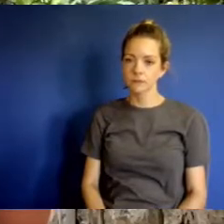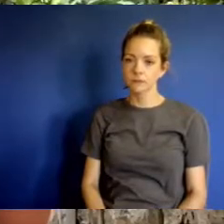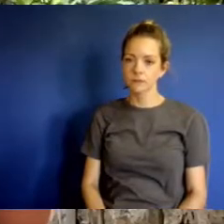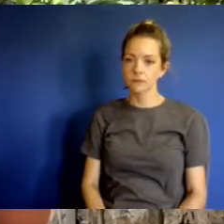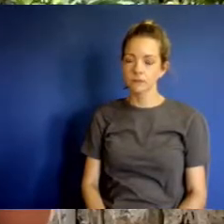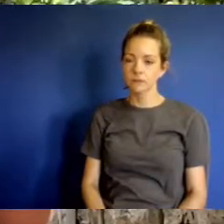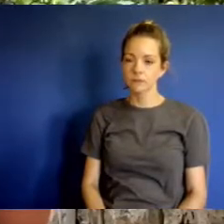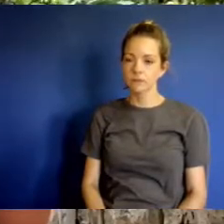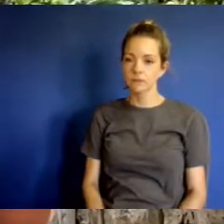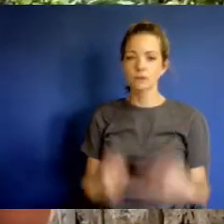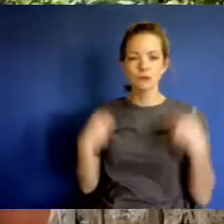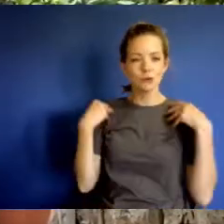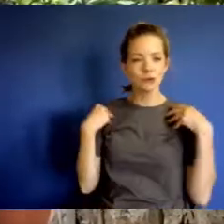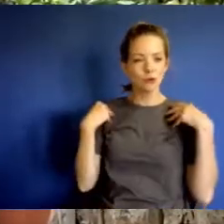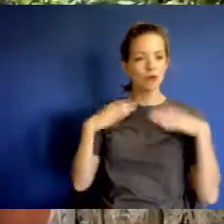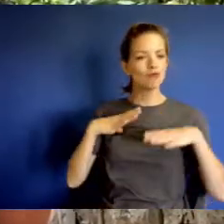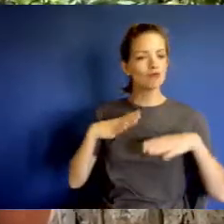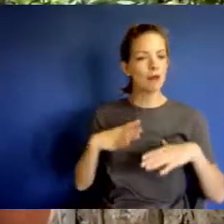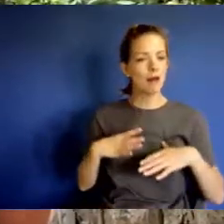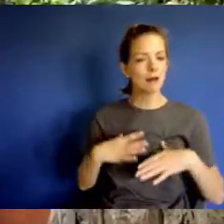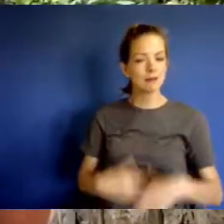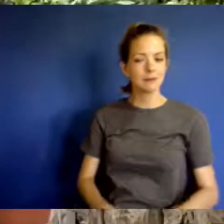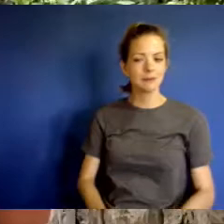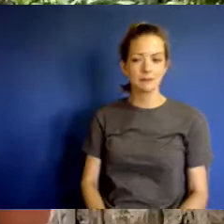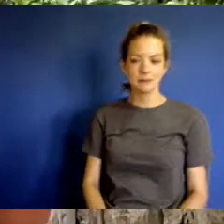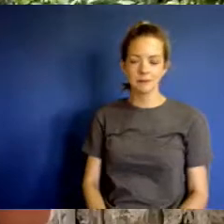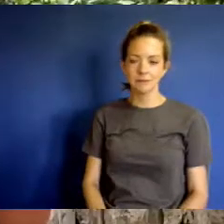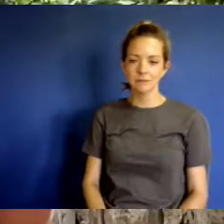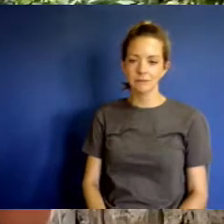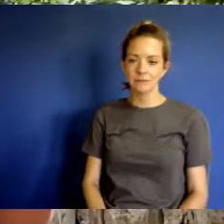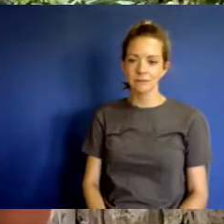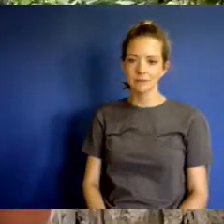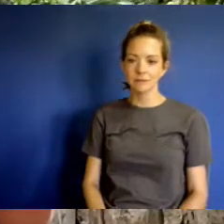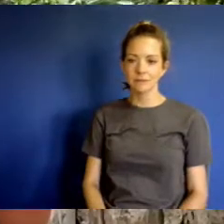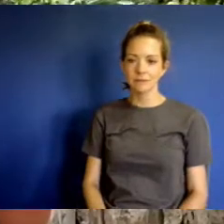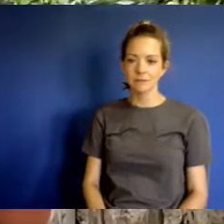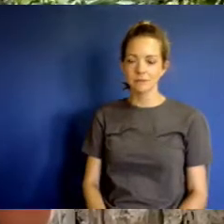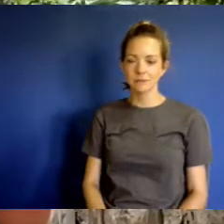hands, out of our arms, and relax our shoulders.